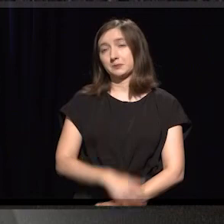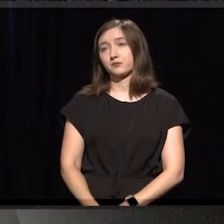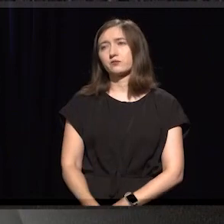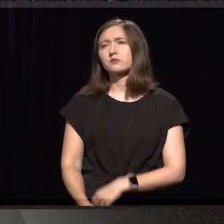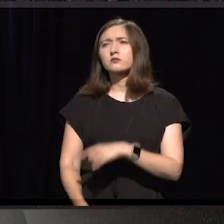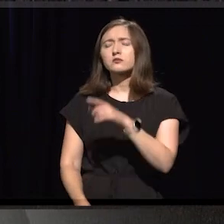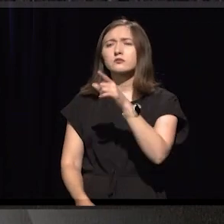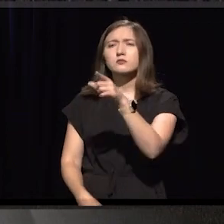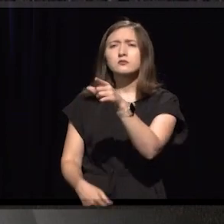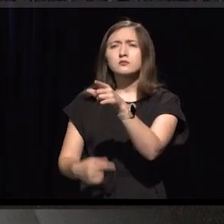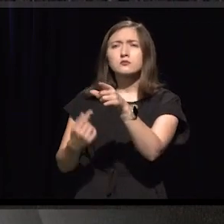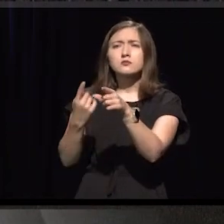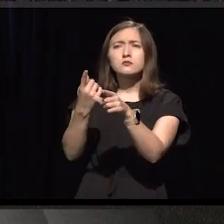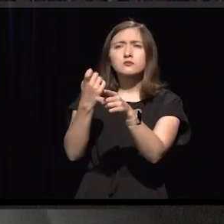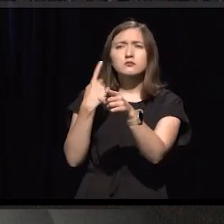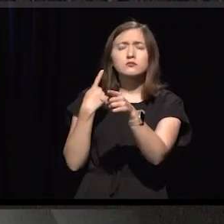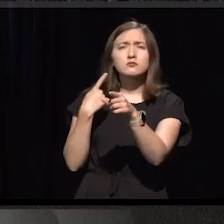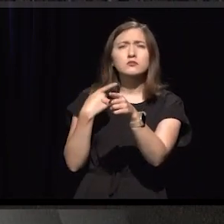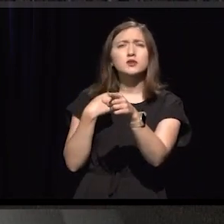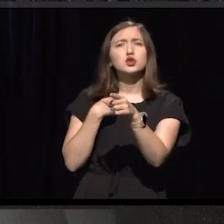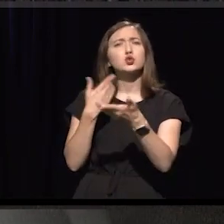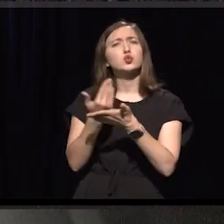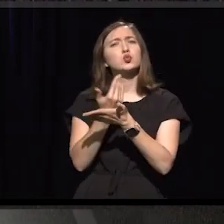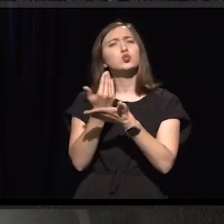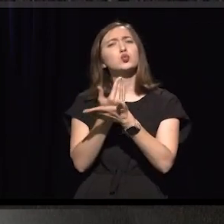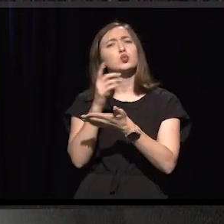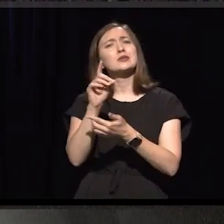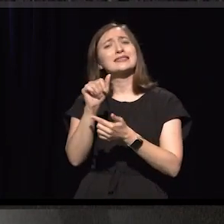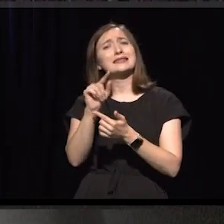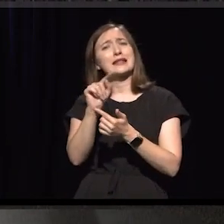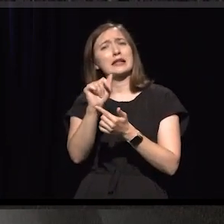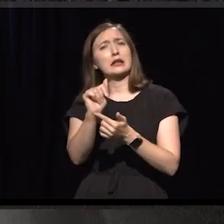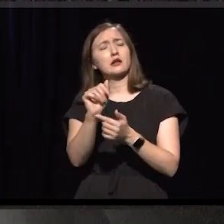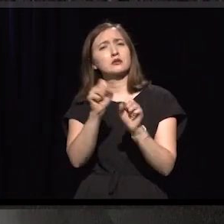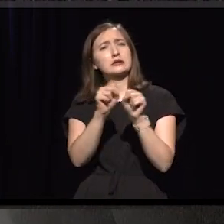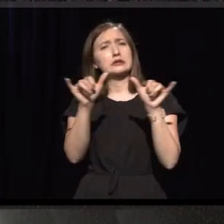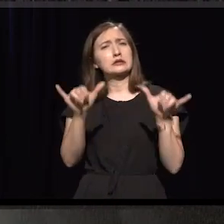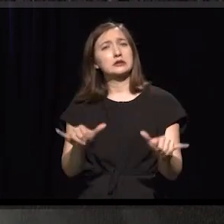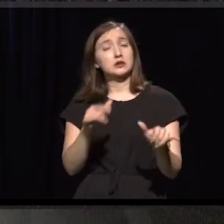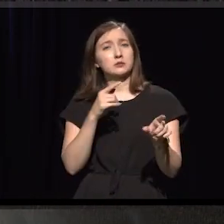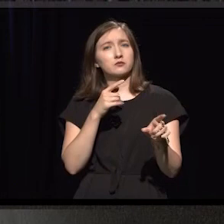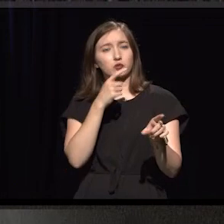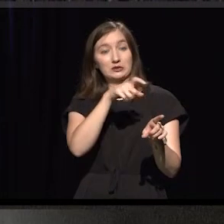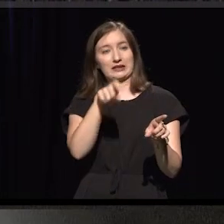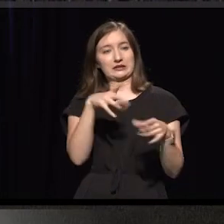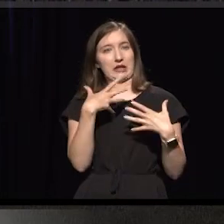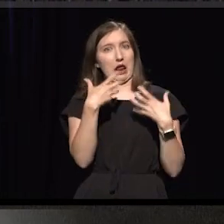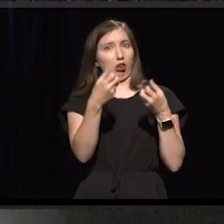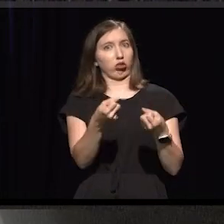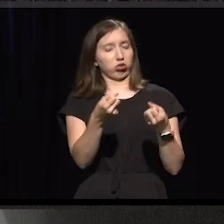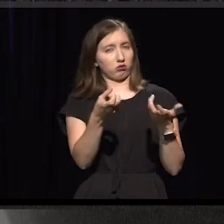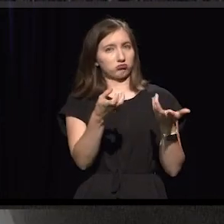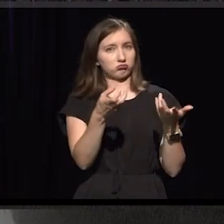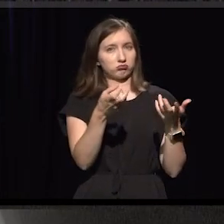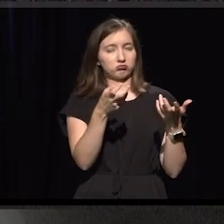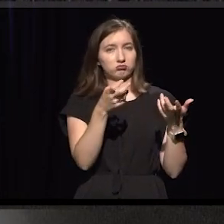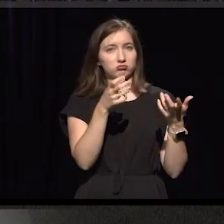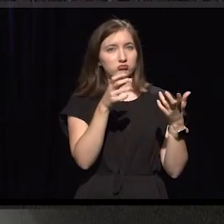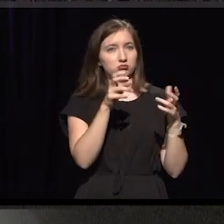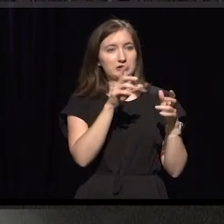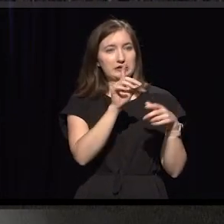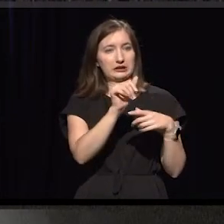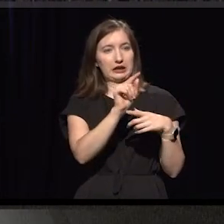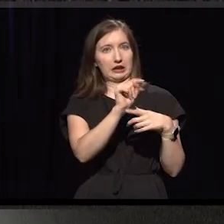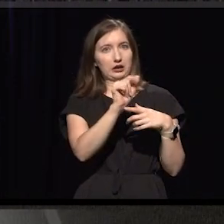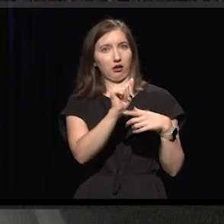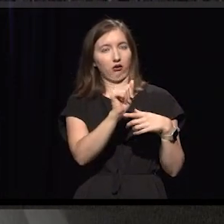When it comes to the new data system, the Texas Health Traits data, you said today it's been fully transitioned. I know in the past we